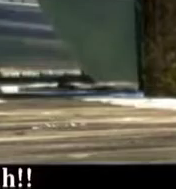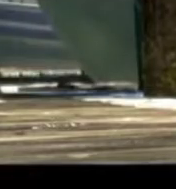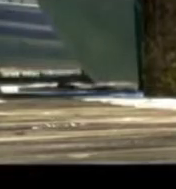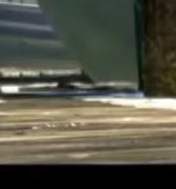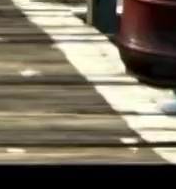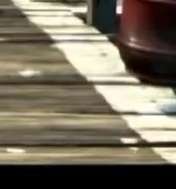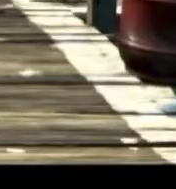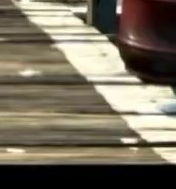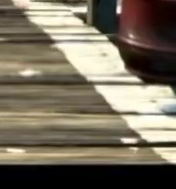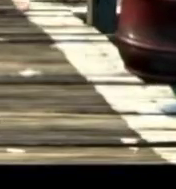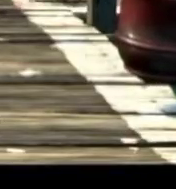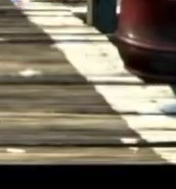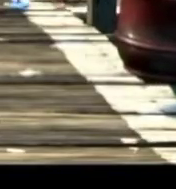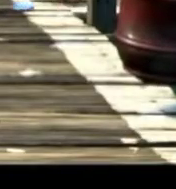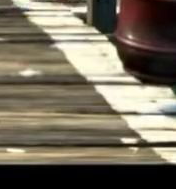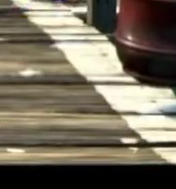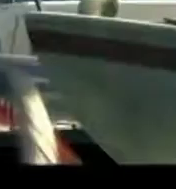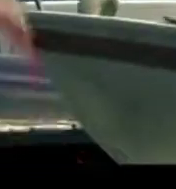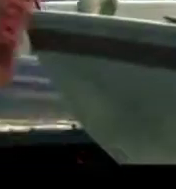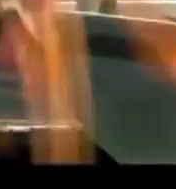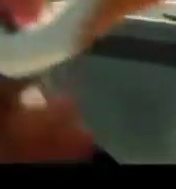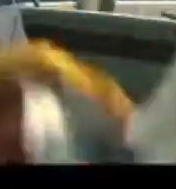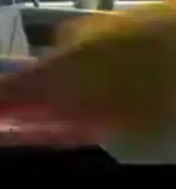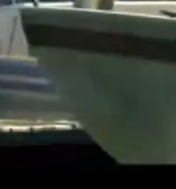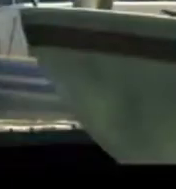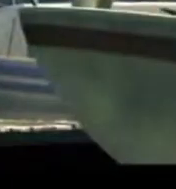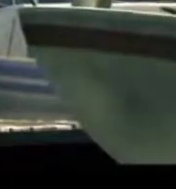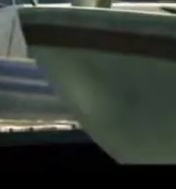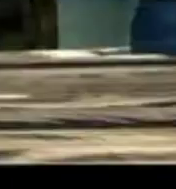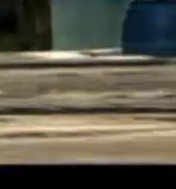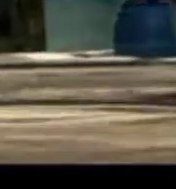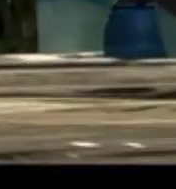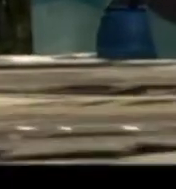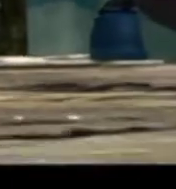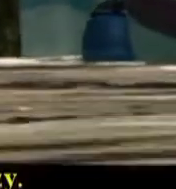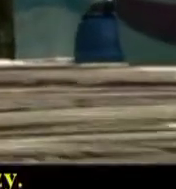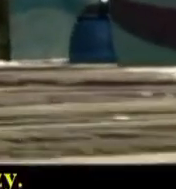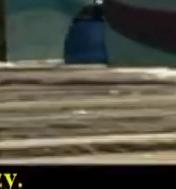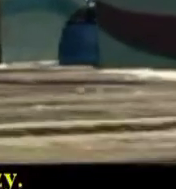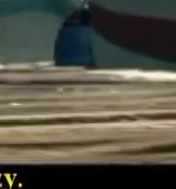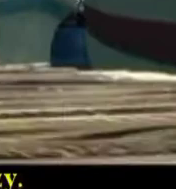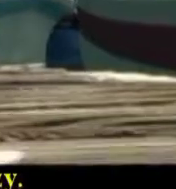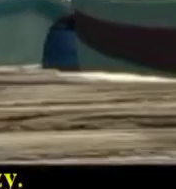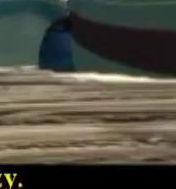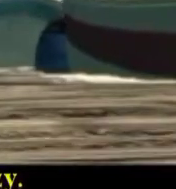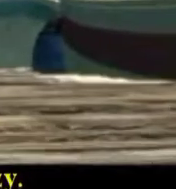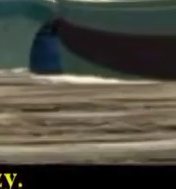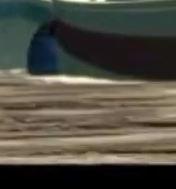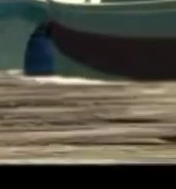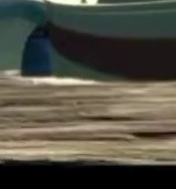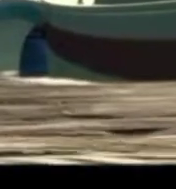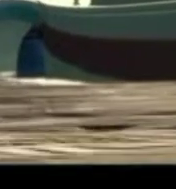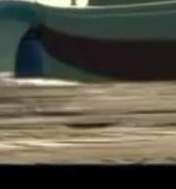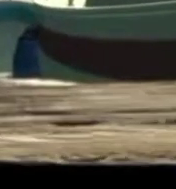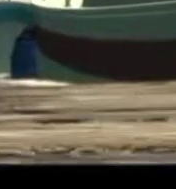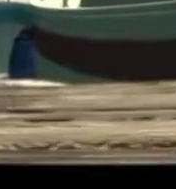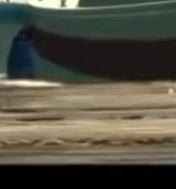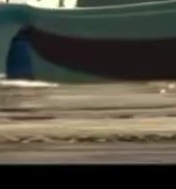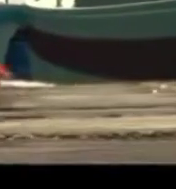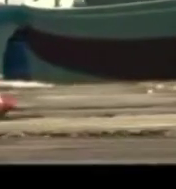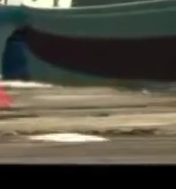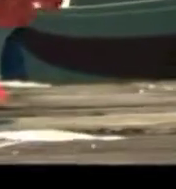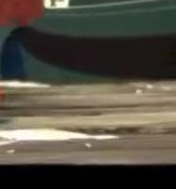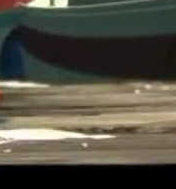Huh? Hey, wait! They're coming back! Stop! Keep going! He's crazy! I got something to